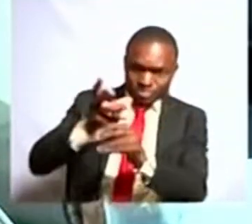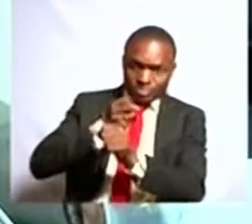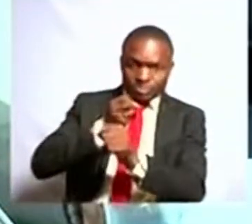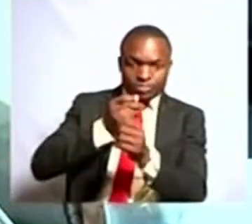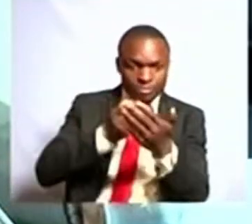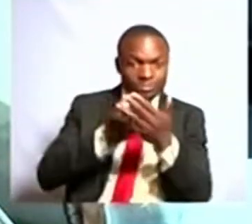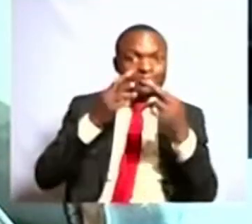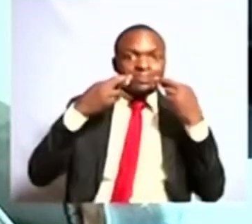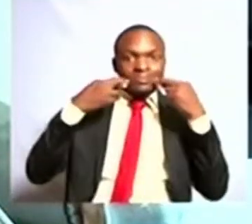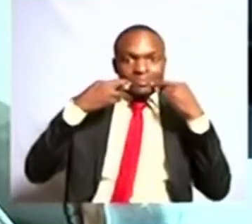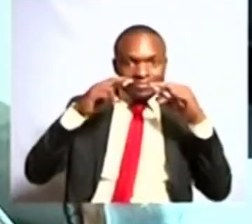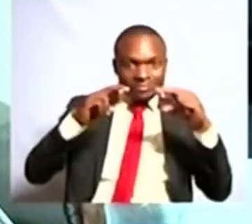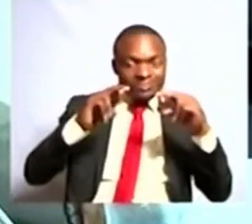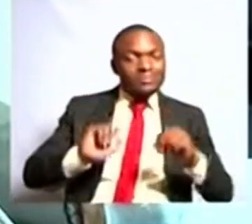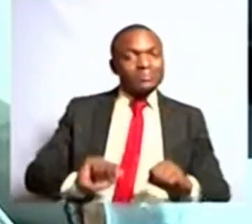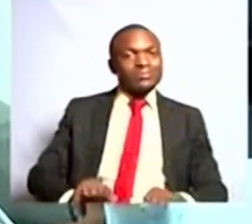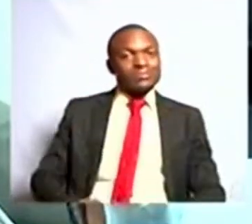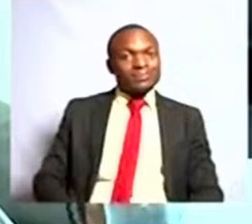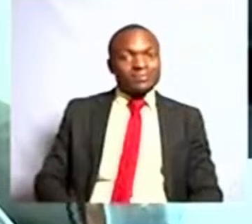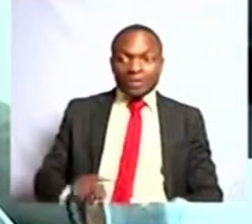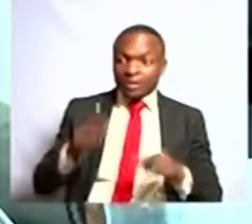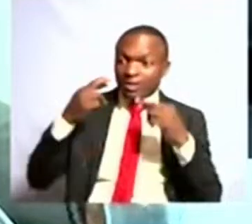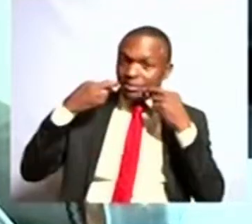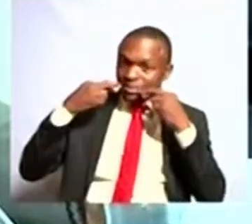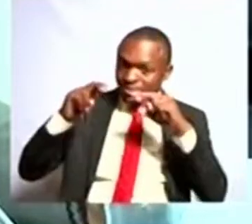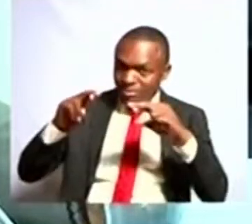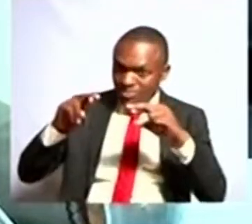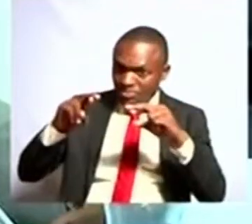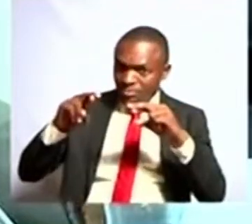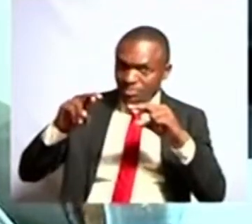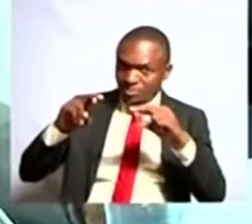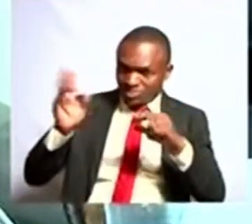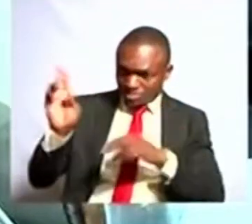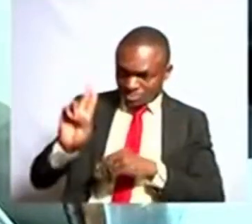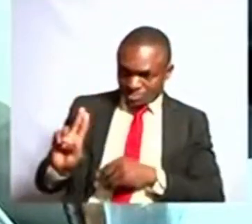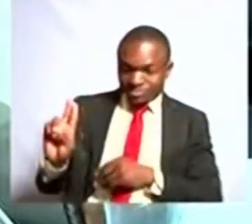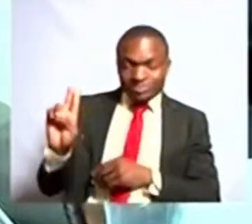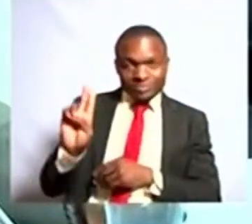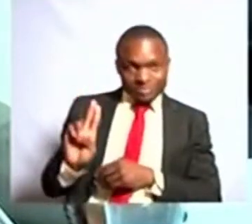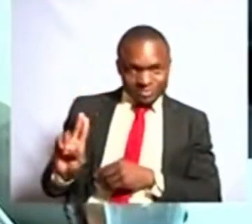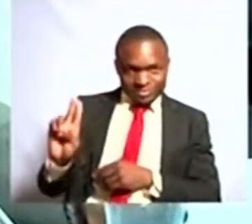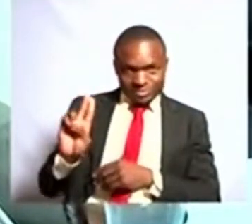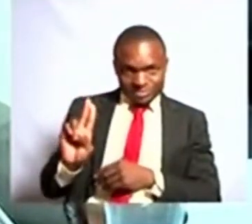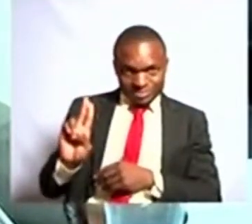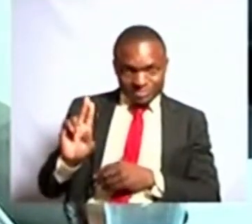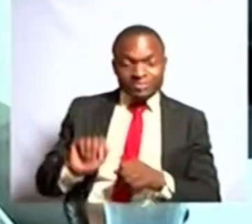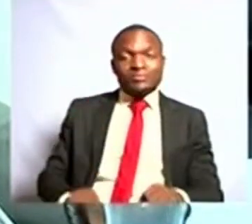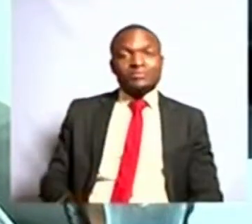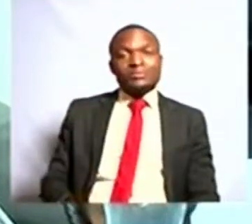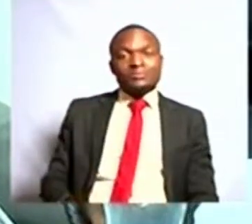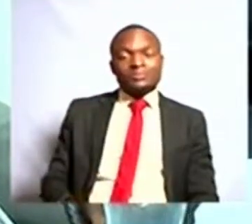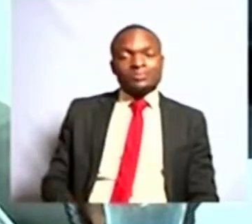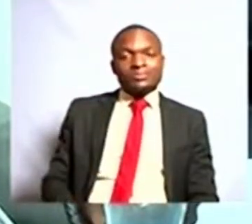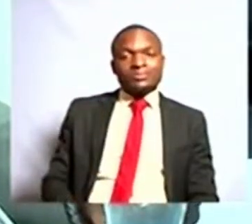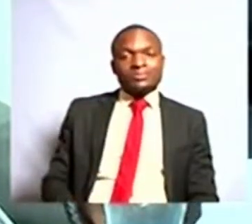these results. So as a result, we opted to using this